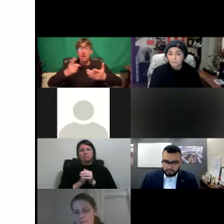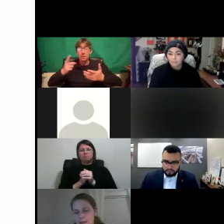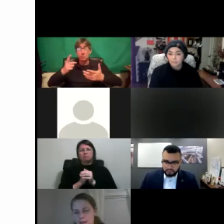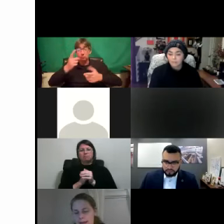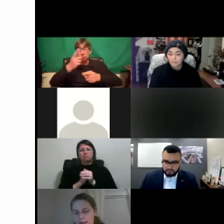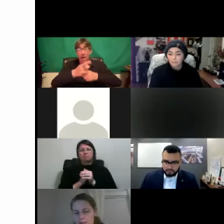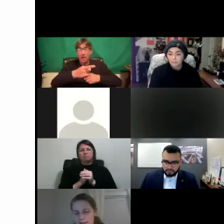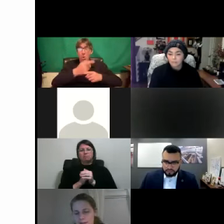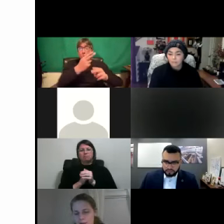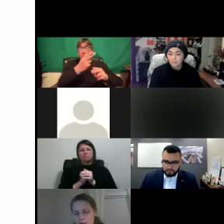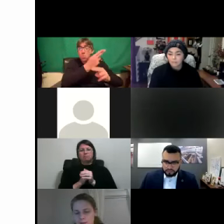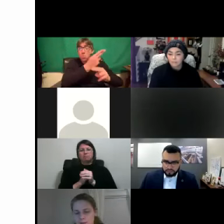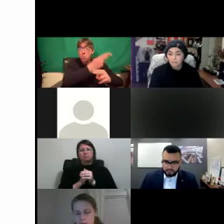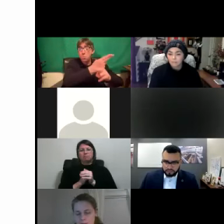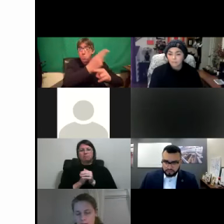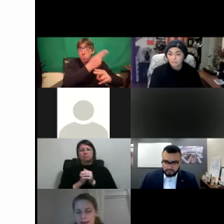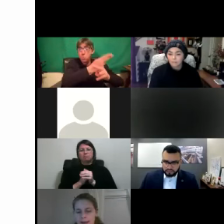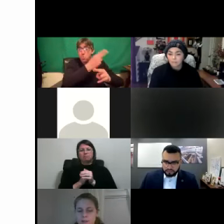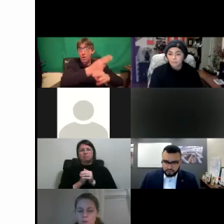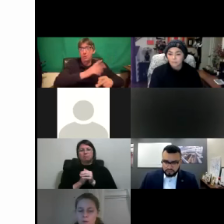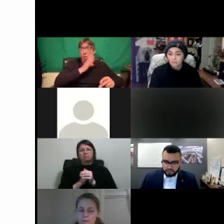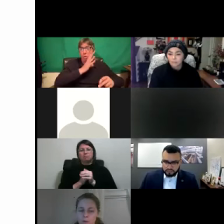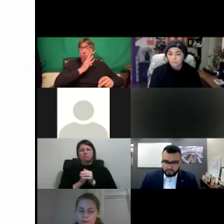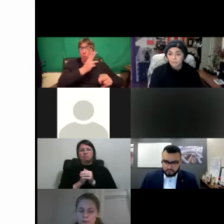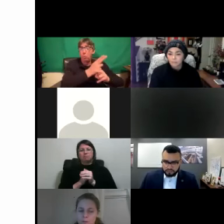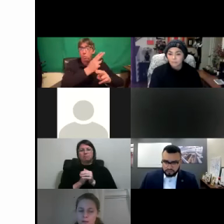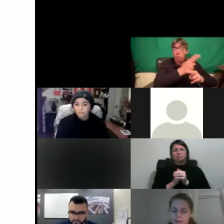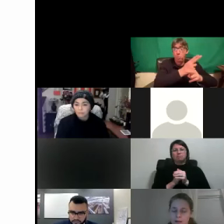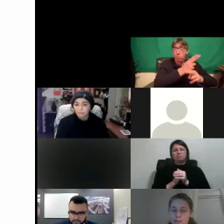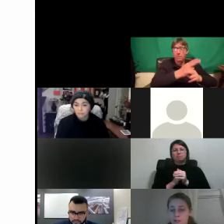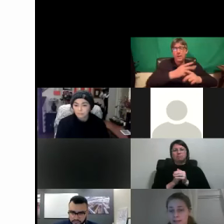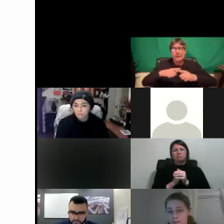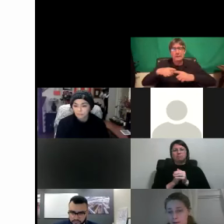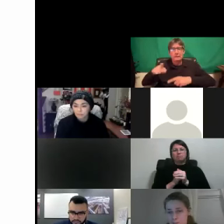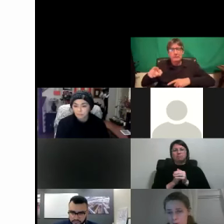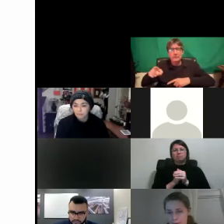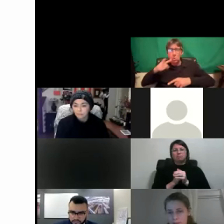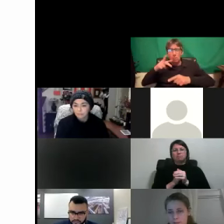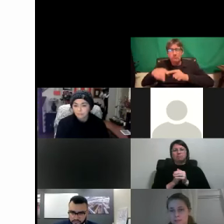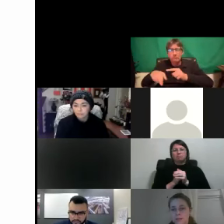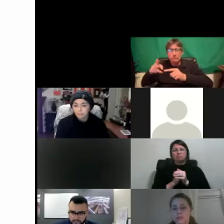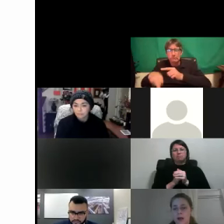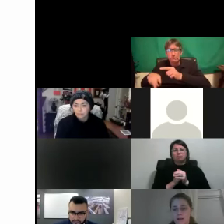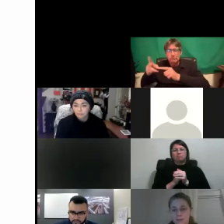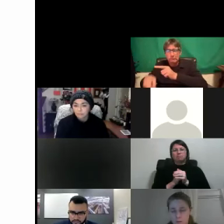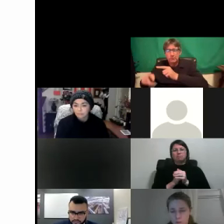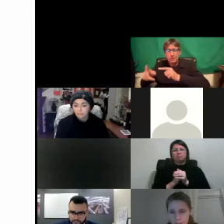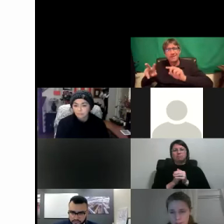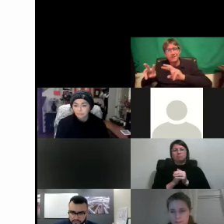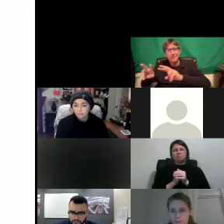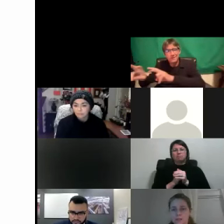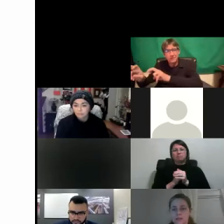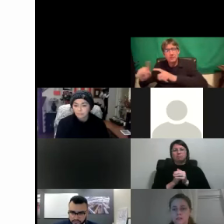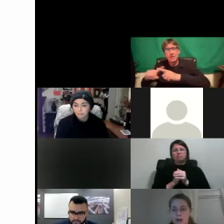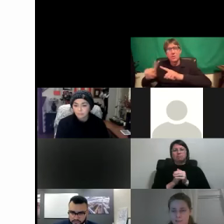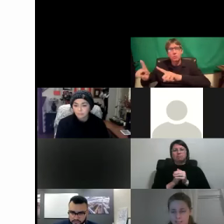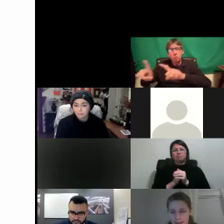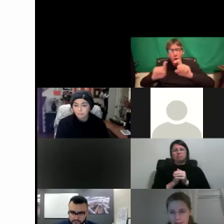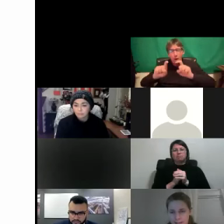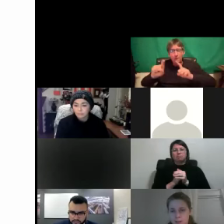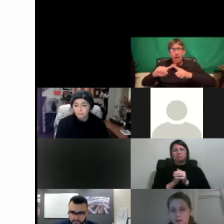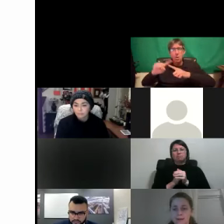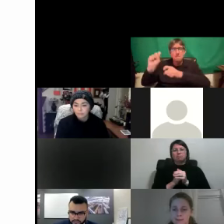And I think on that is like, we've been working with surveying large employers, talking to school systems, talking